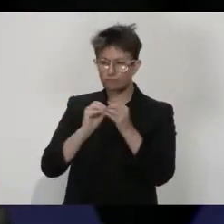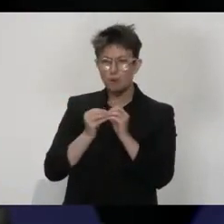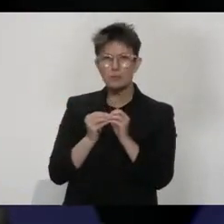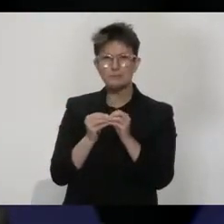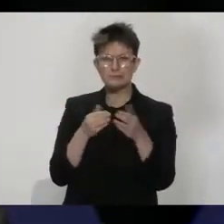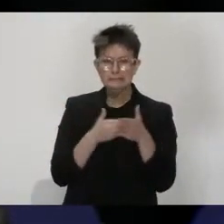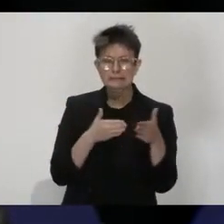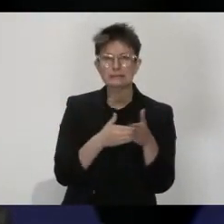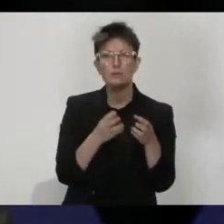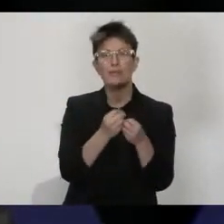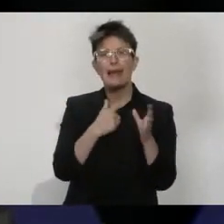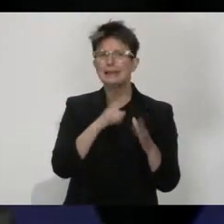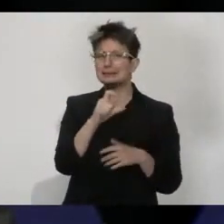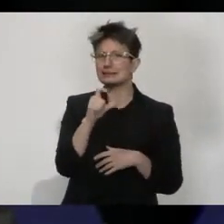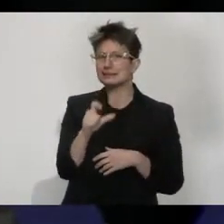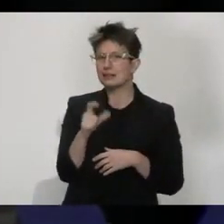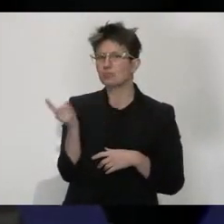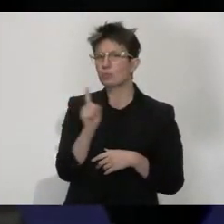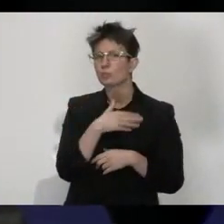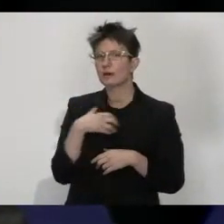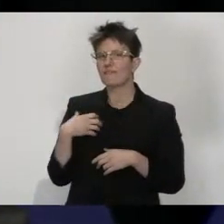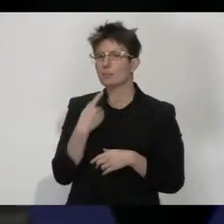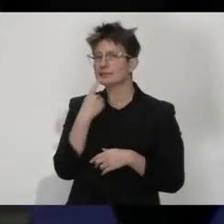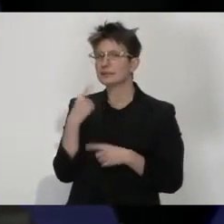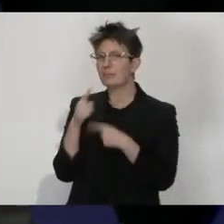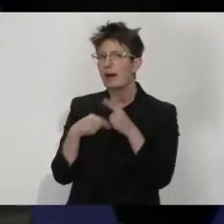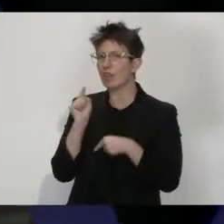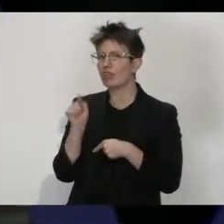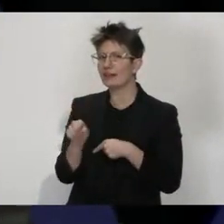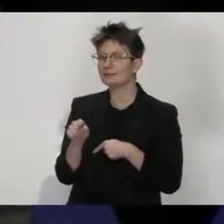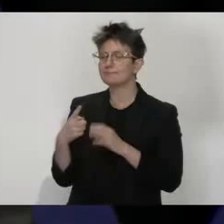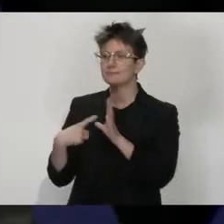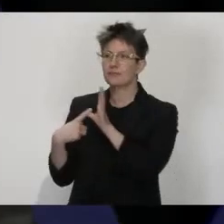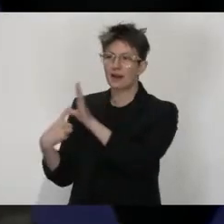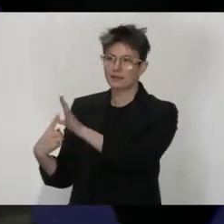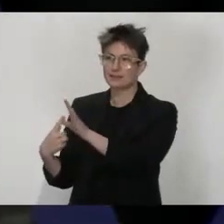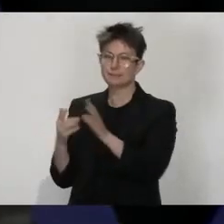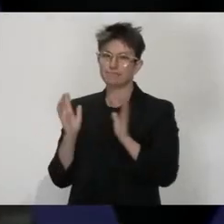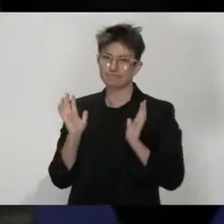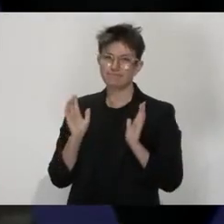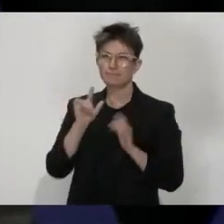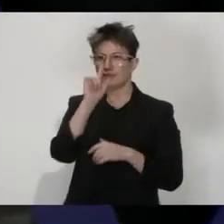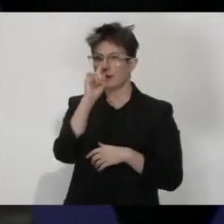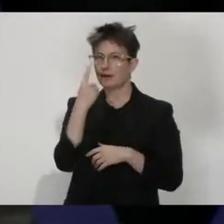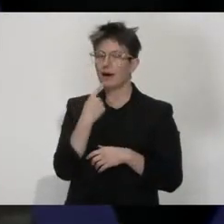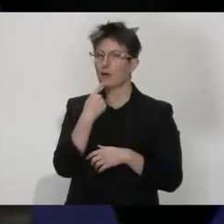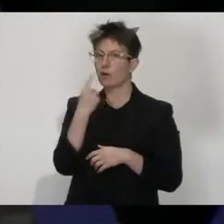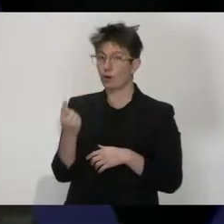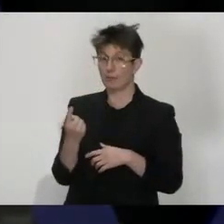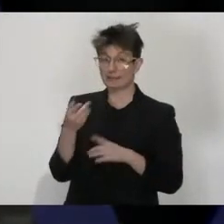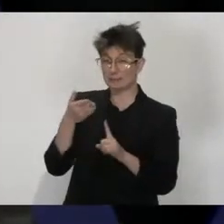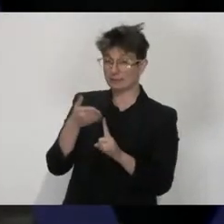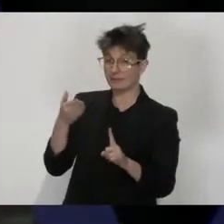and their families. That's included through on-the-ground work with the Ministry of Social Development. It has